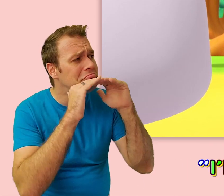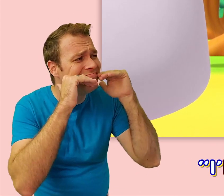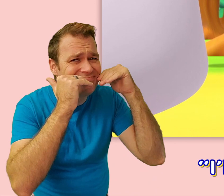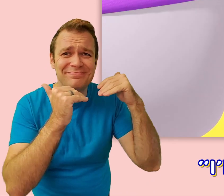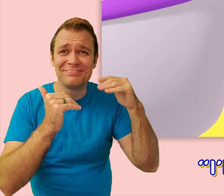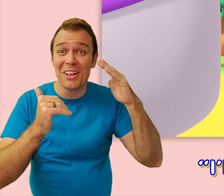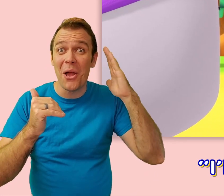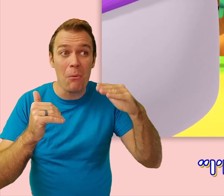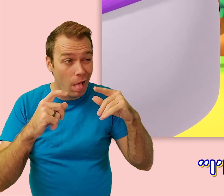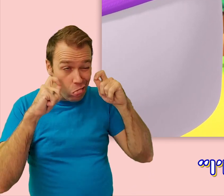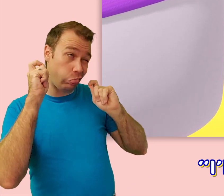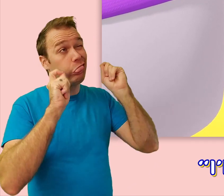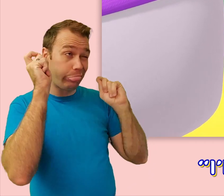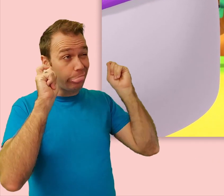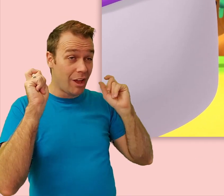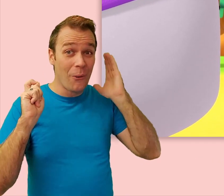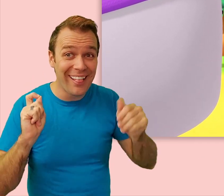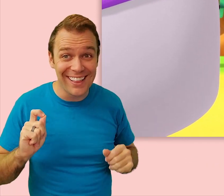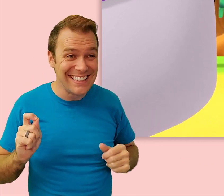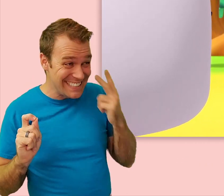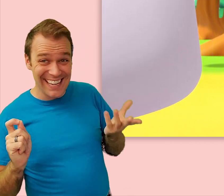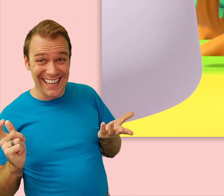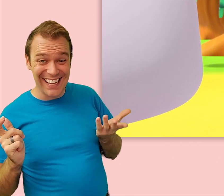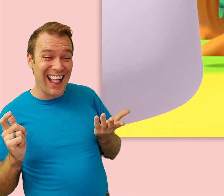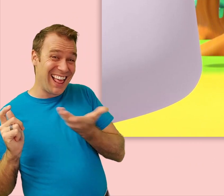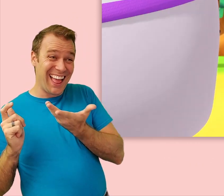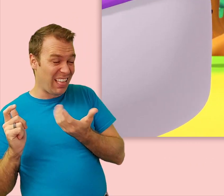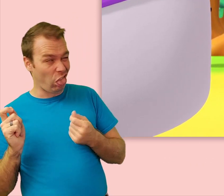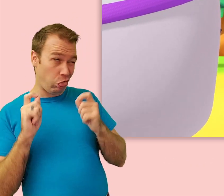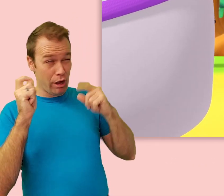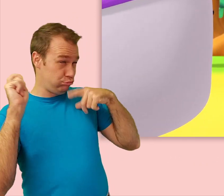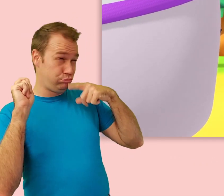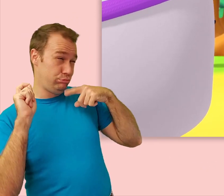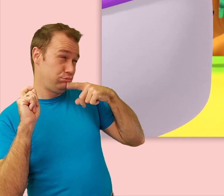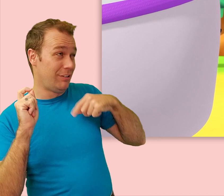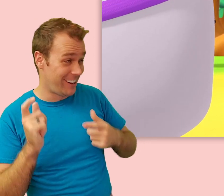up. I'll make a silly face. See? Like this.